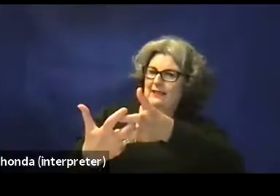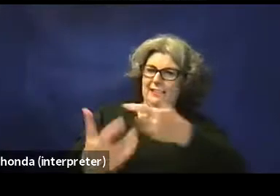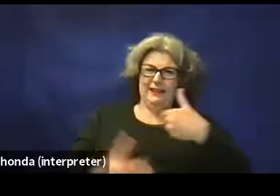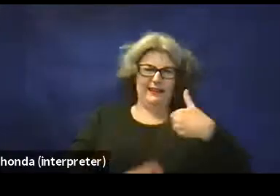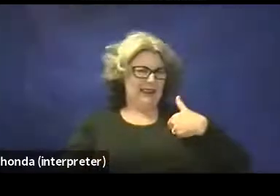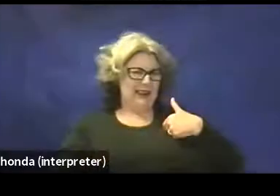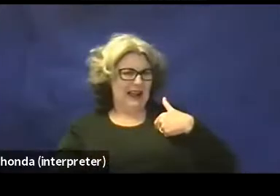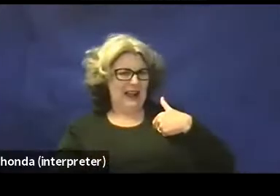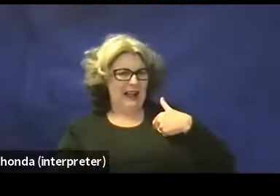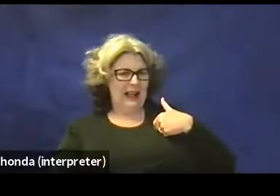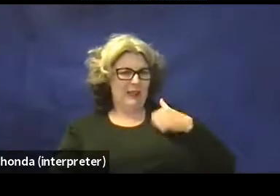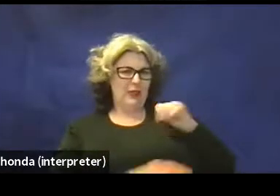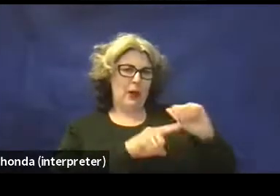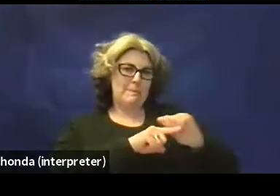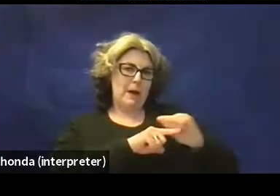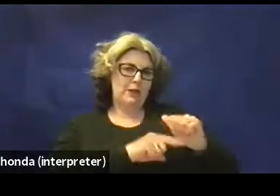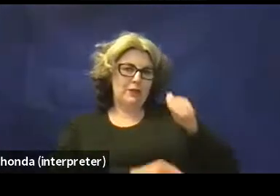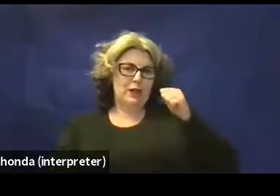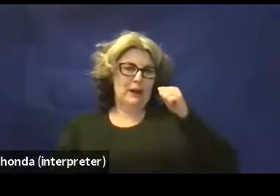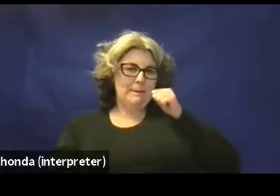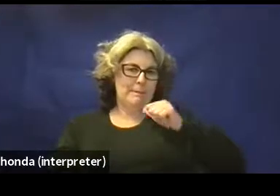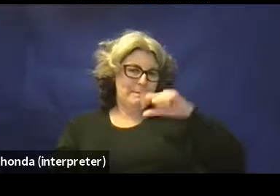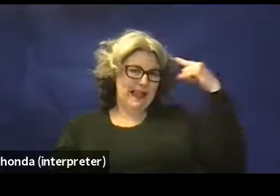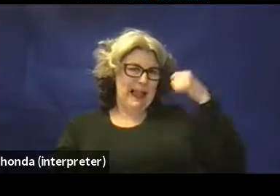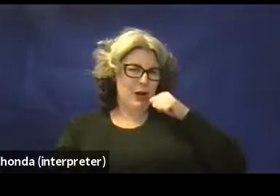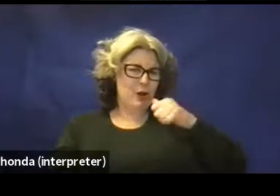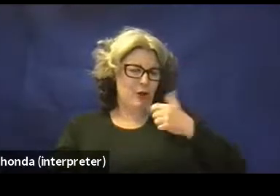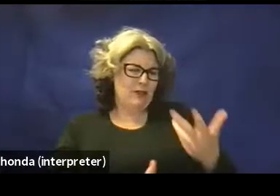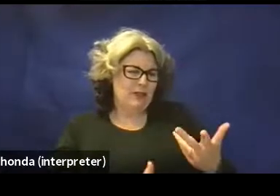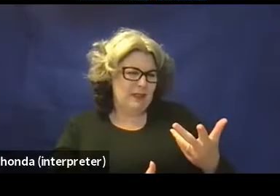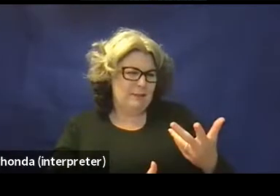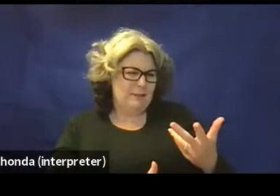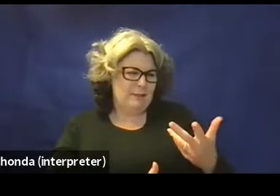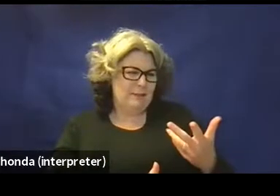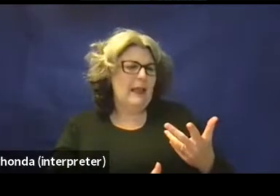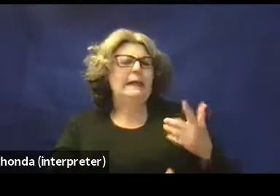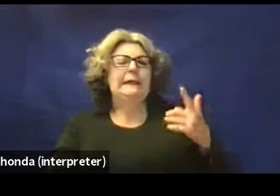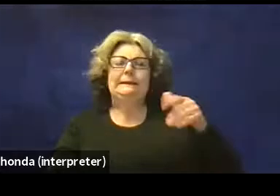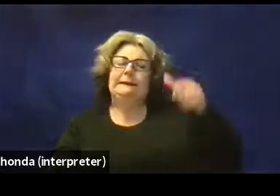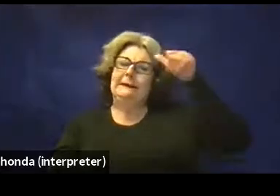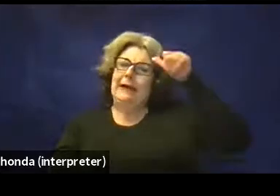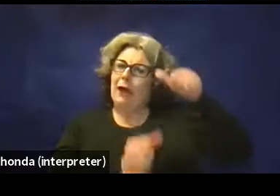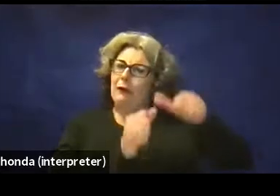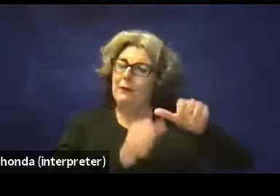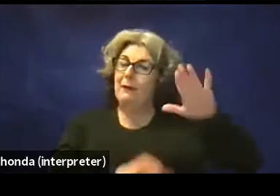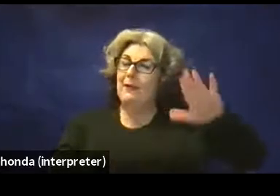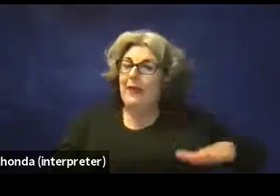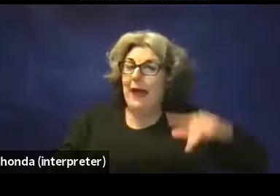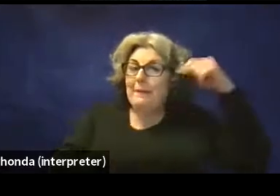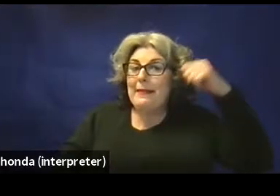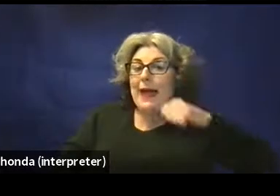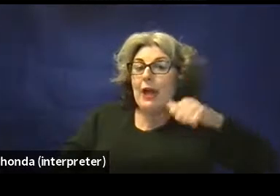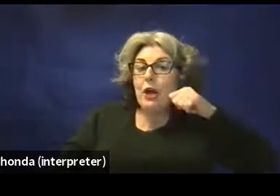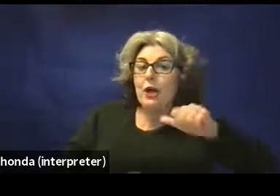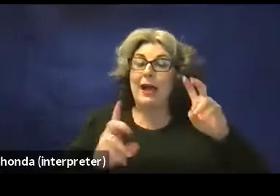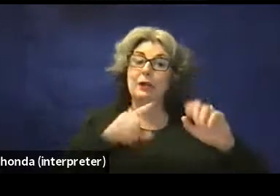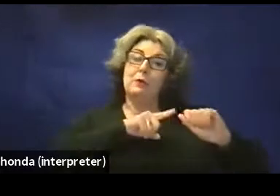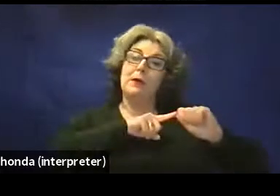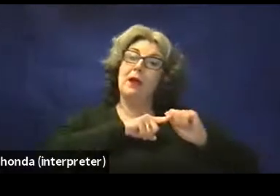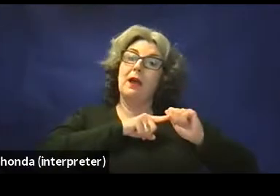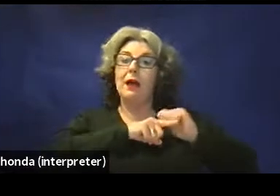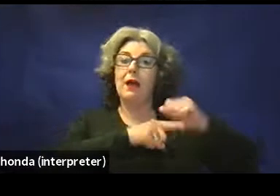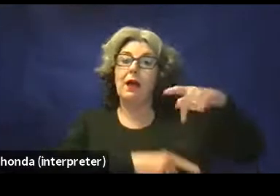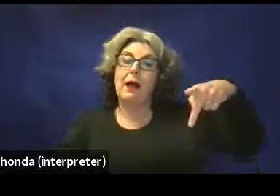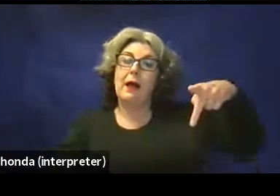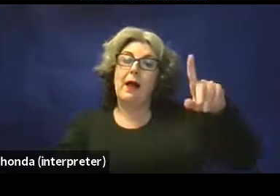considered polishing Black girls, right? And so I remembered being that Black girl that had to be polished when I